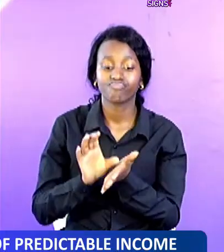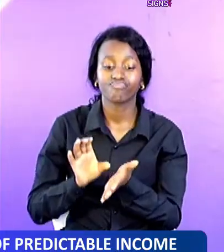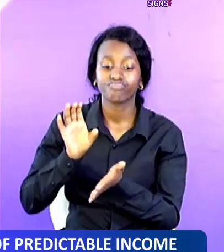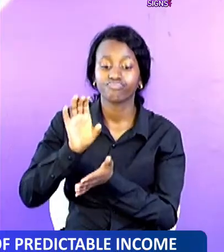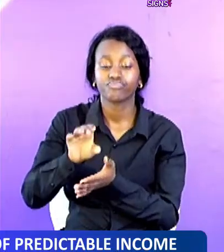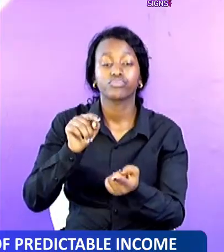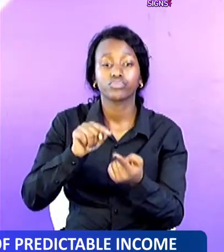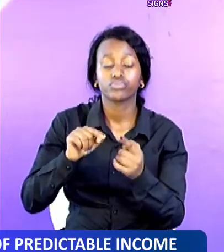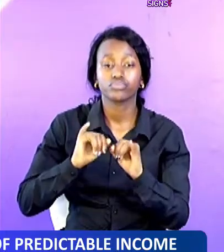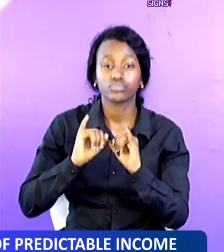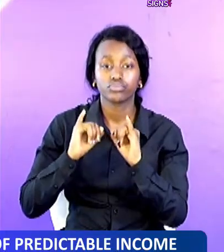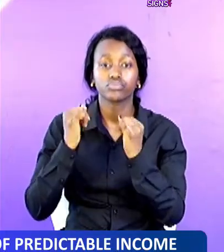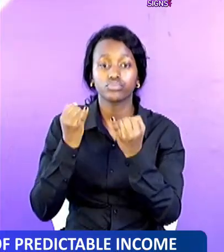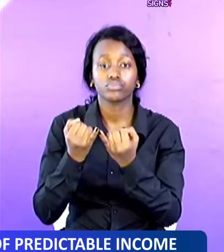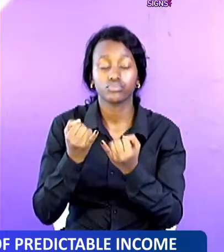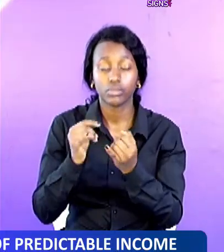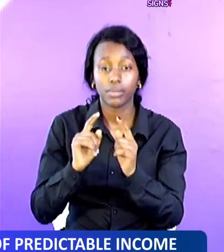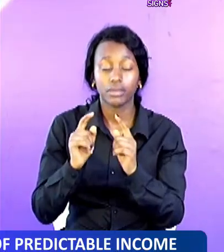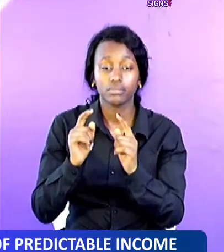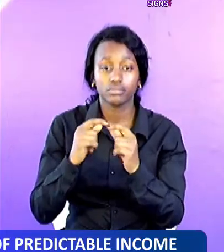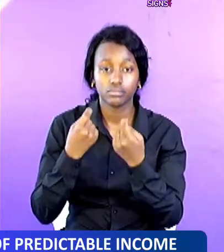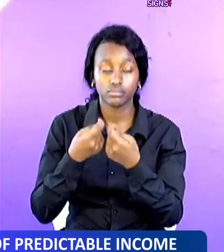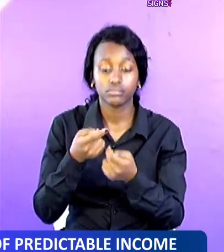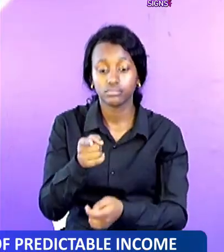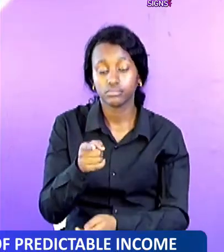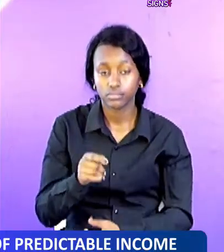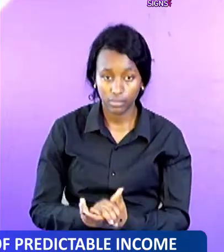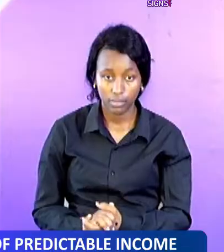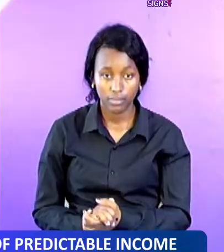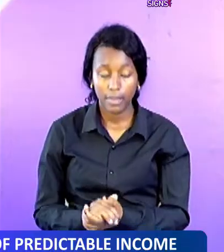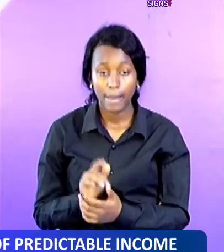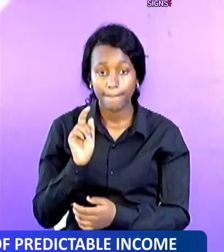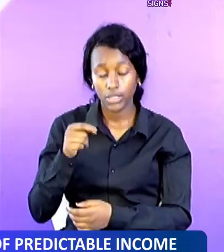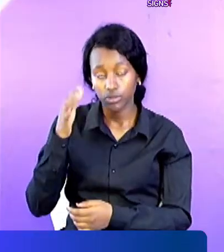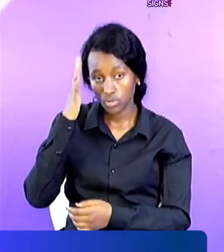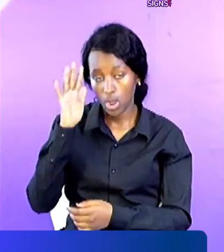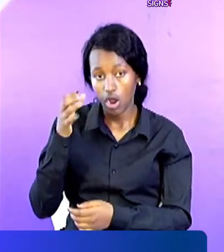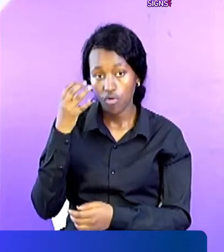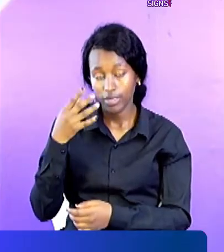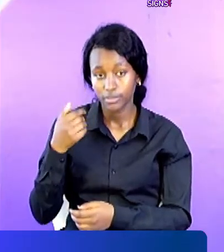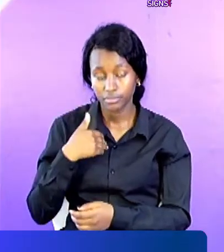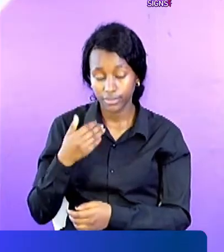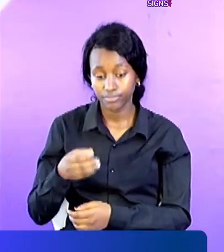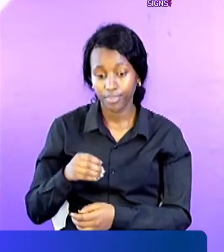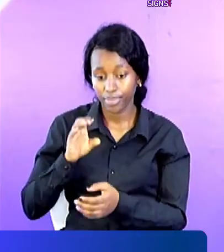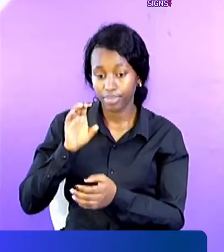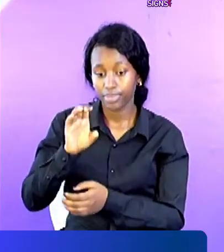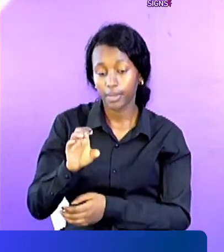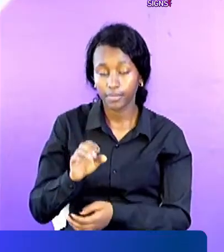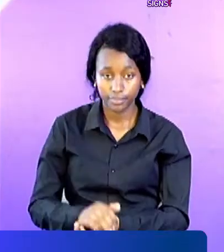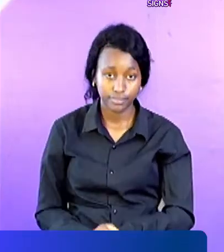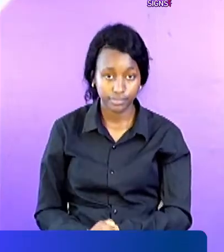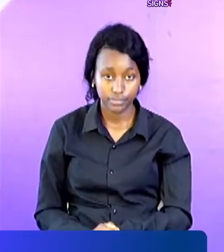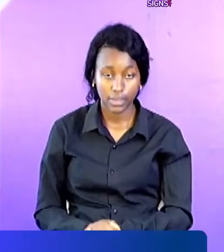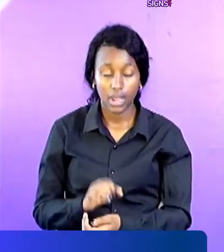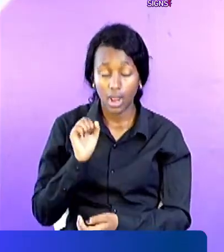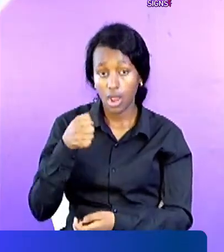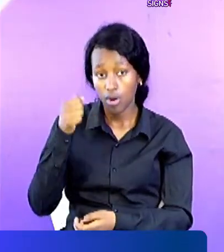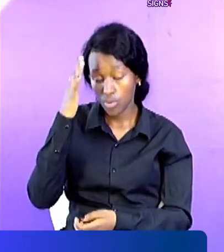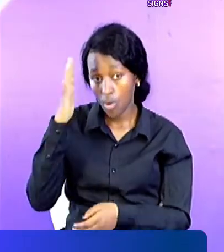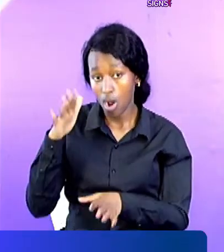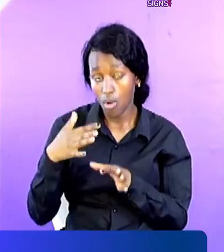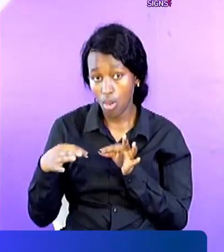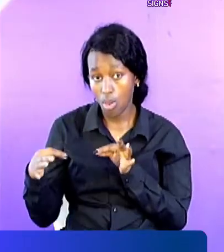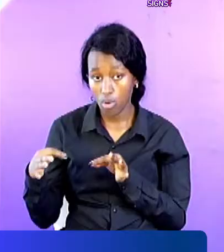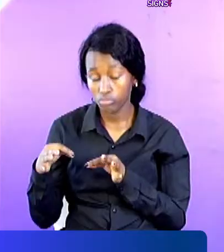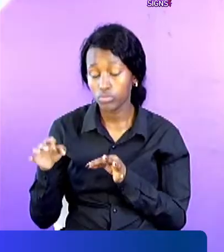whereby you know exactly how much you're lending at the beginning, so it's a specified amount. Yeah. You know the period that you're